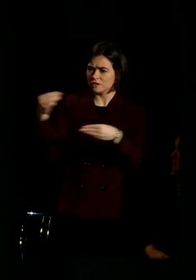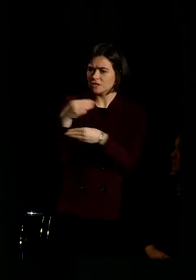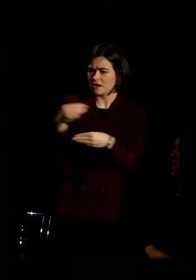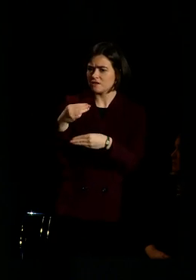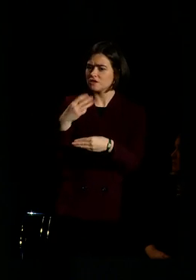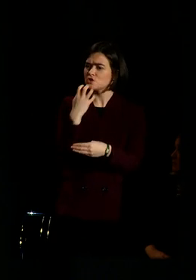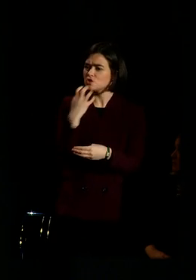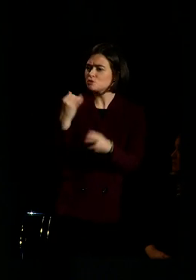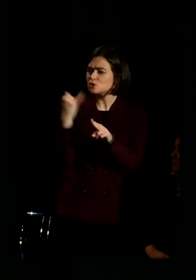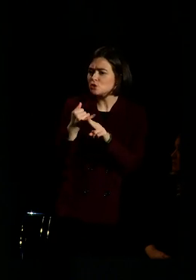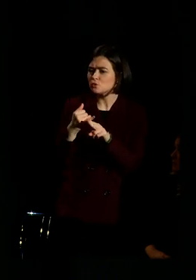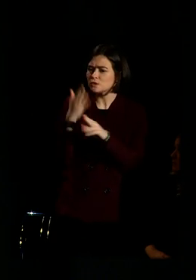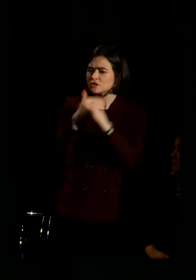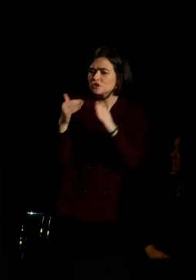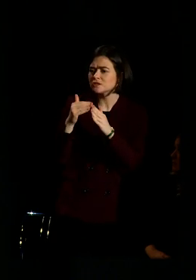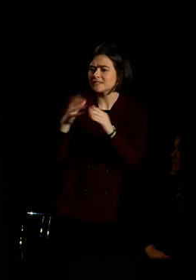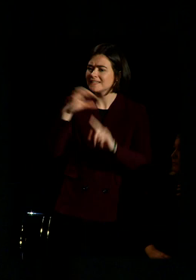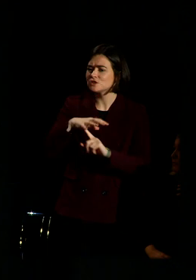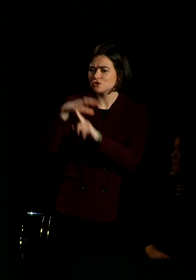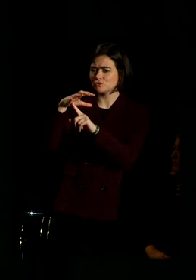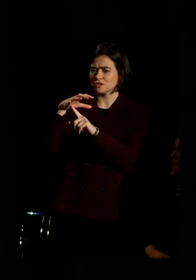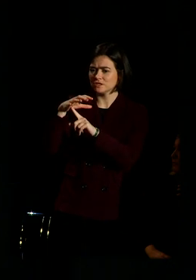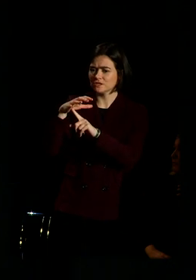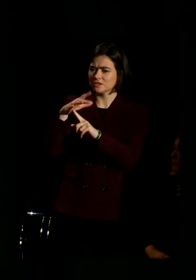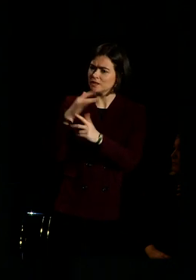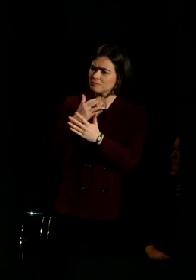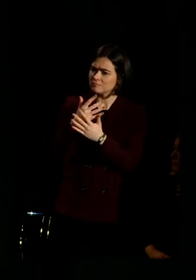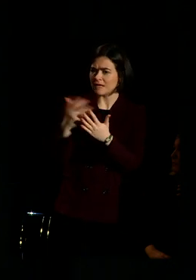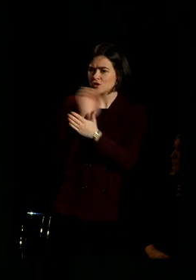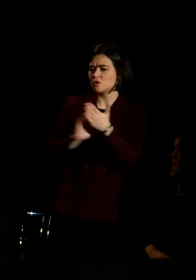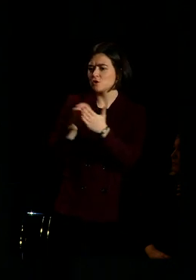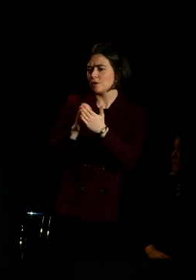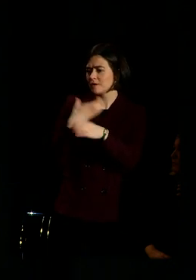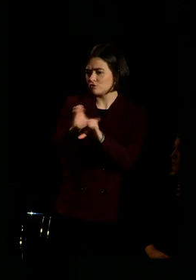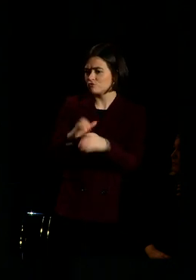Jewish schools, and Jewish institutions in a number of European countries.